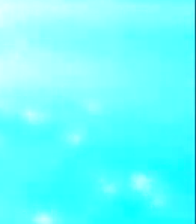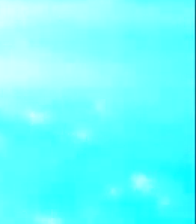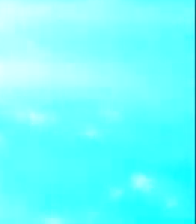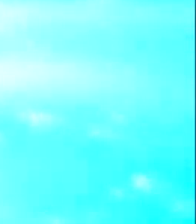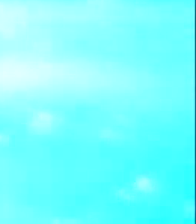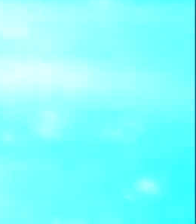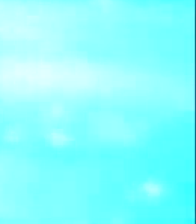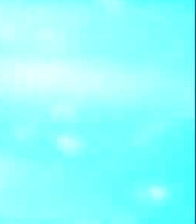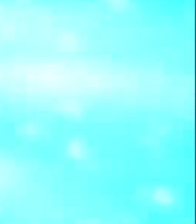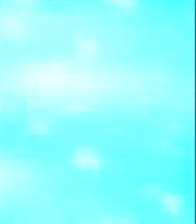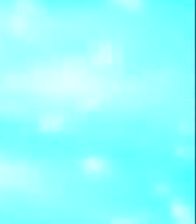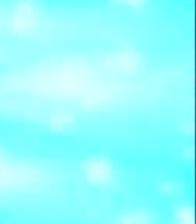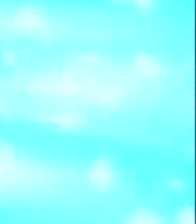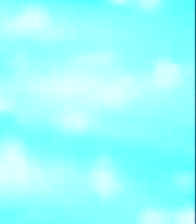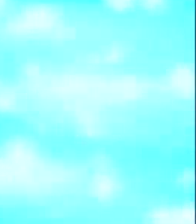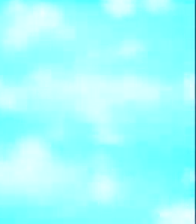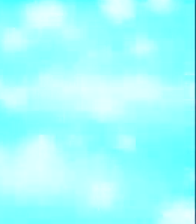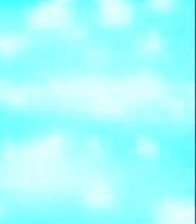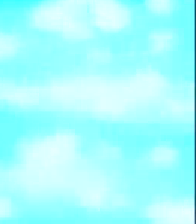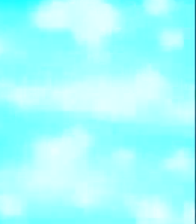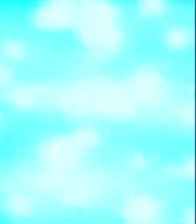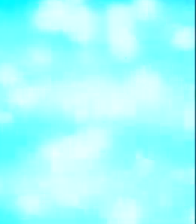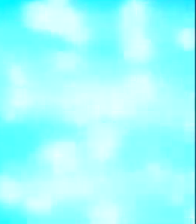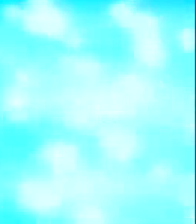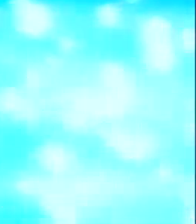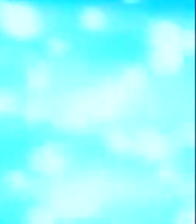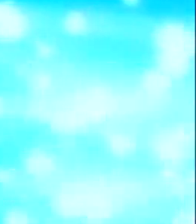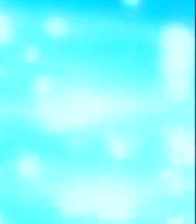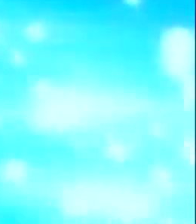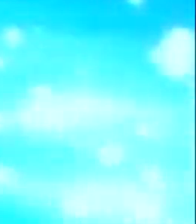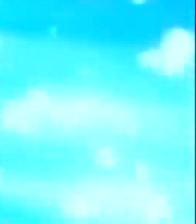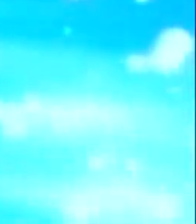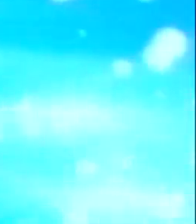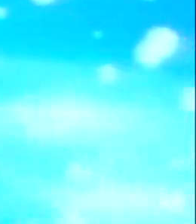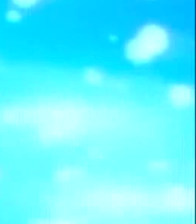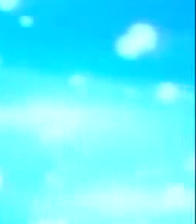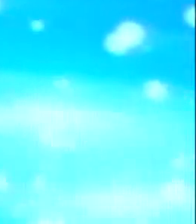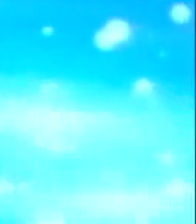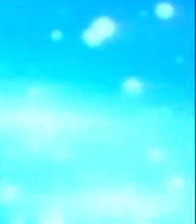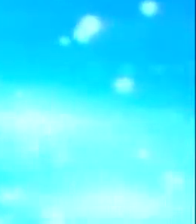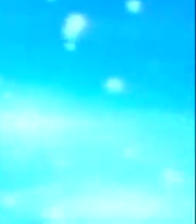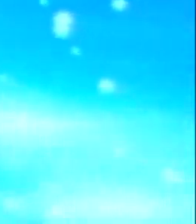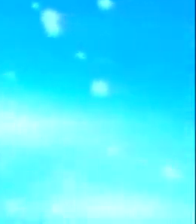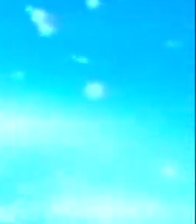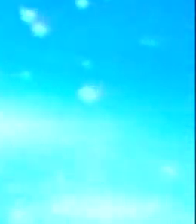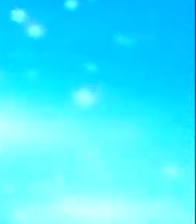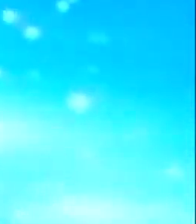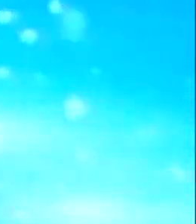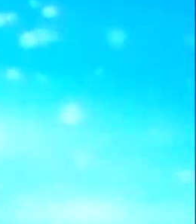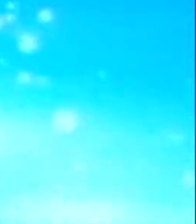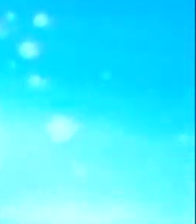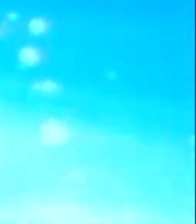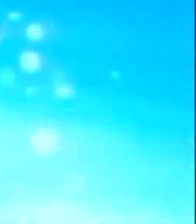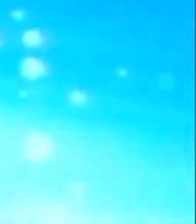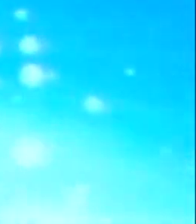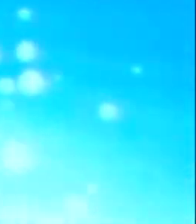birth. Long lay the world in sin and error